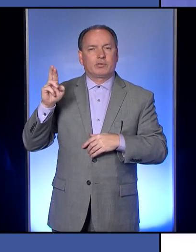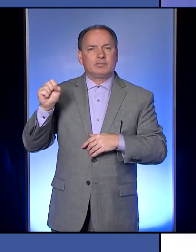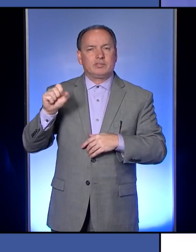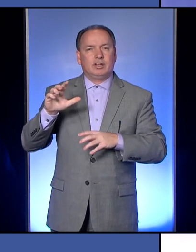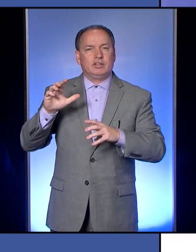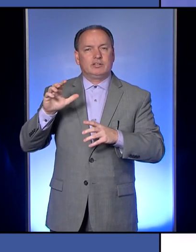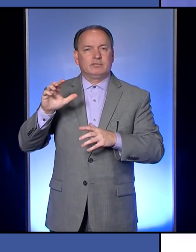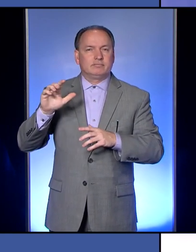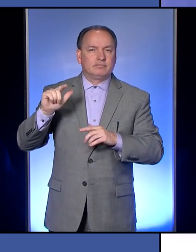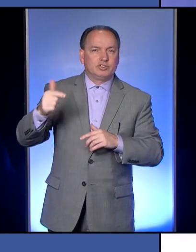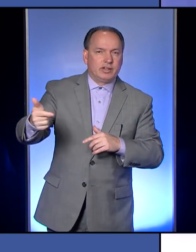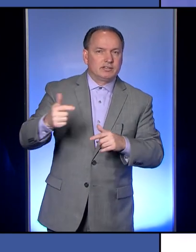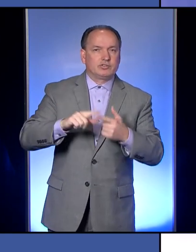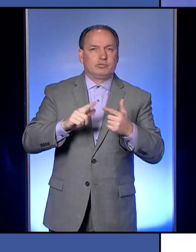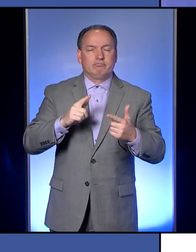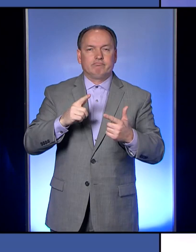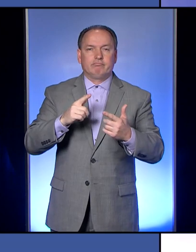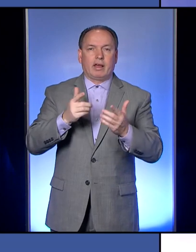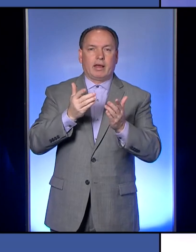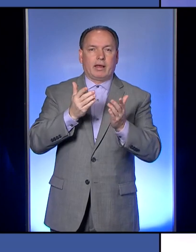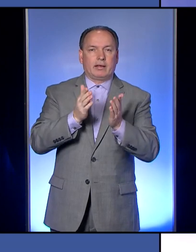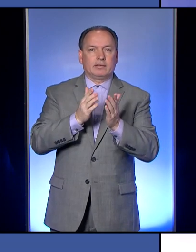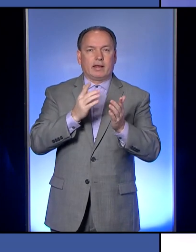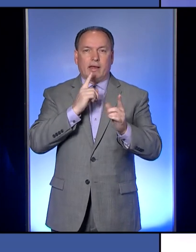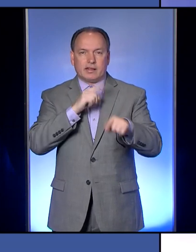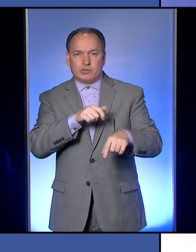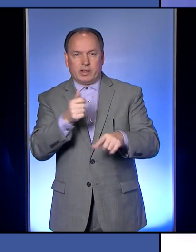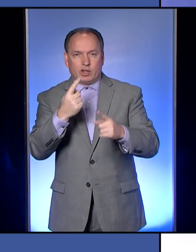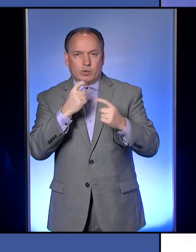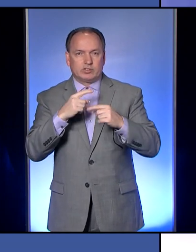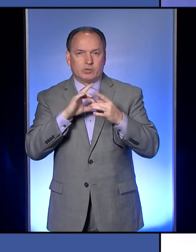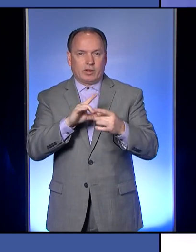questions and anything at the VA hospital, Doreen.